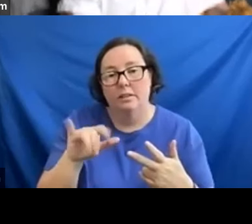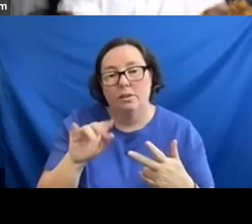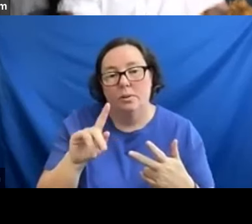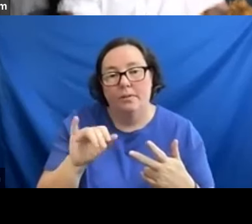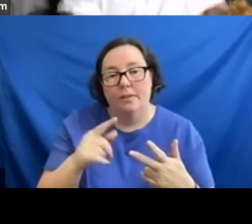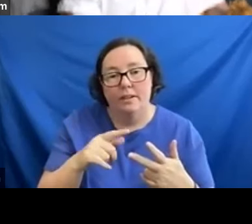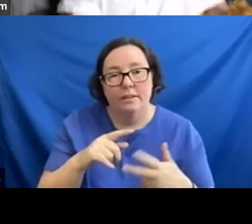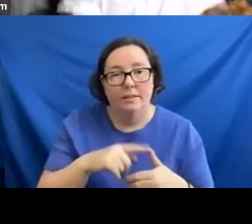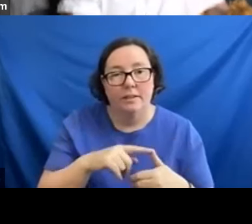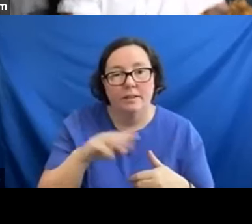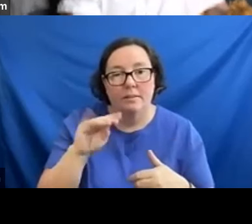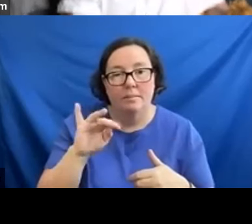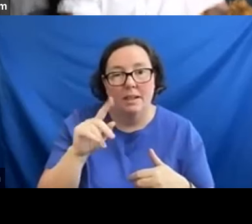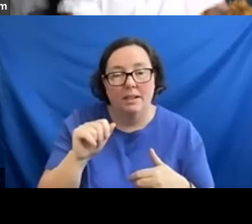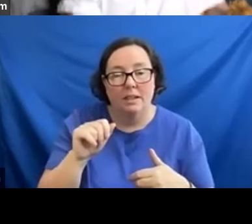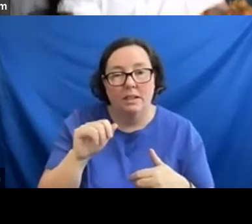Micah Liu, please